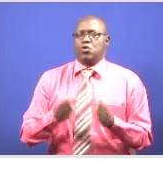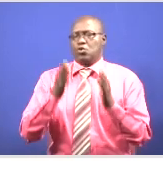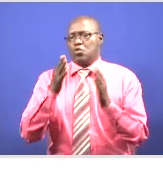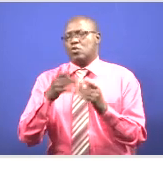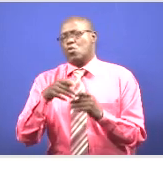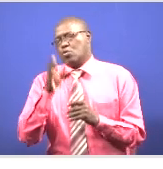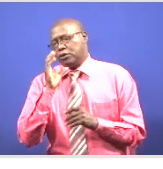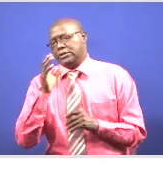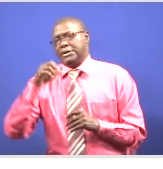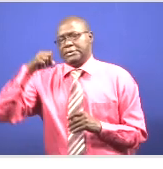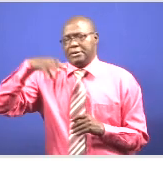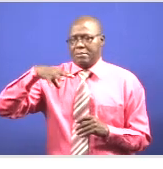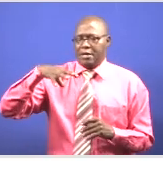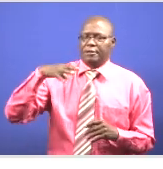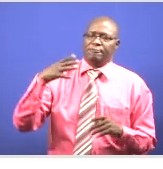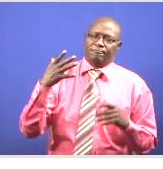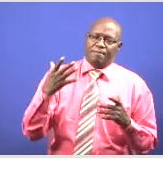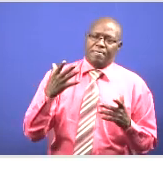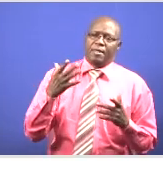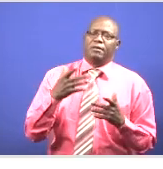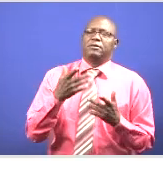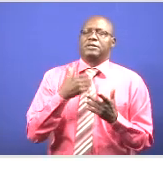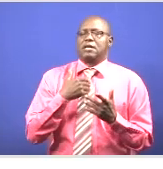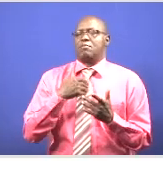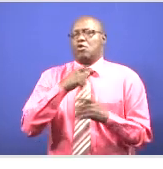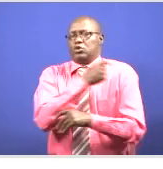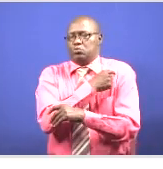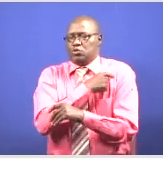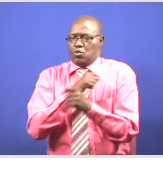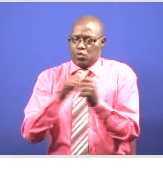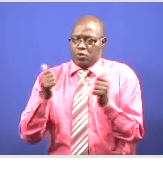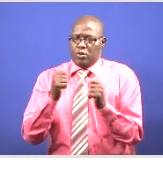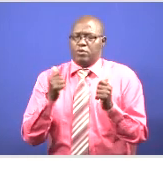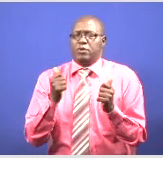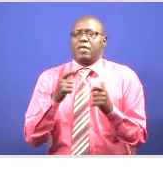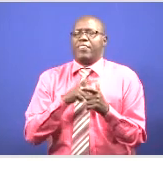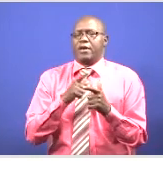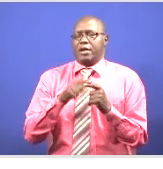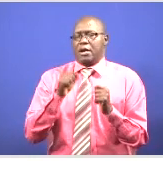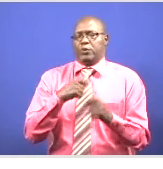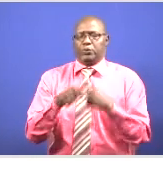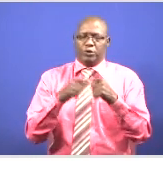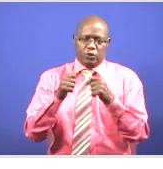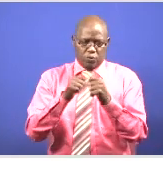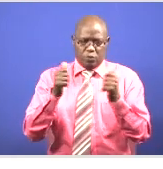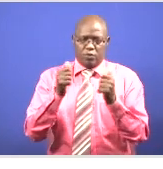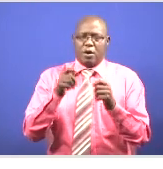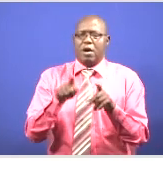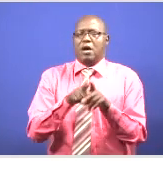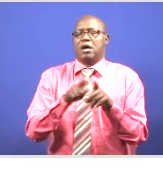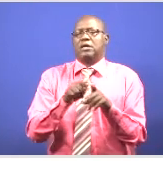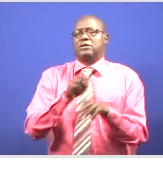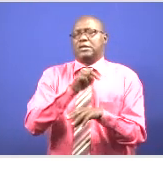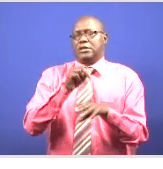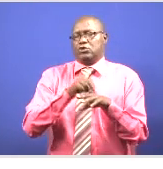kuweka stima, kuweka matibabu sawa sawa ndio tuweze kwenda mbele kama watu wa taifa la Kenya